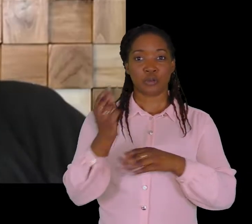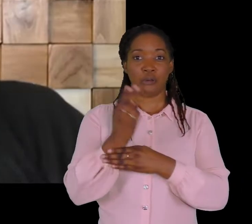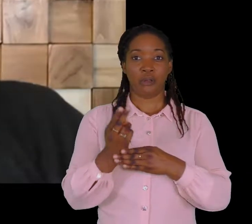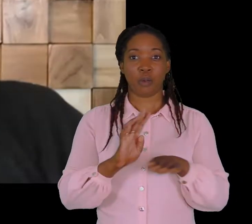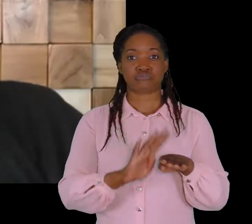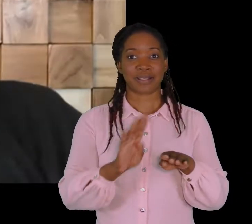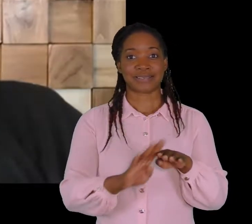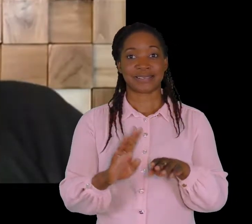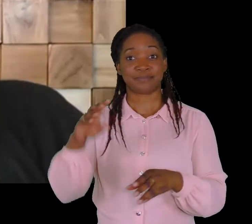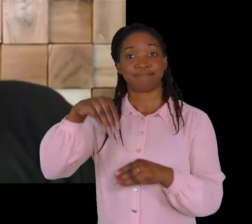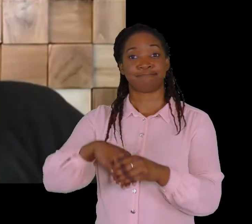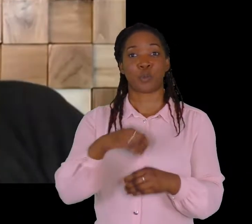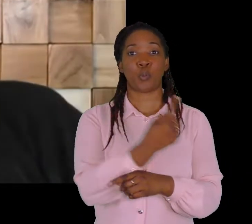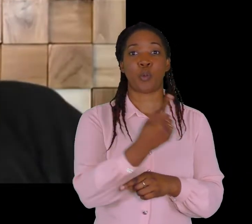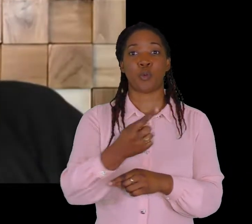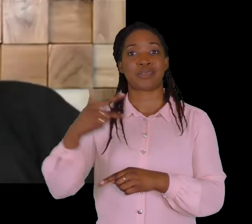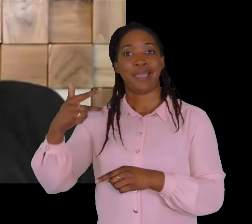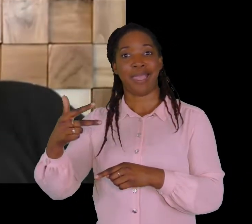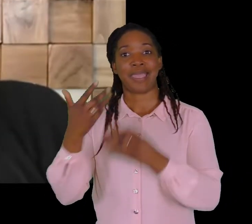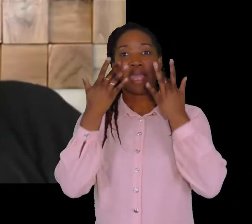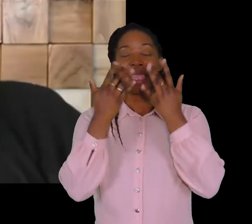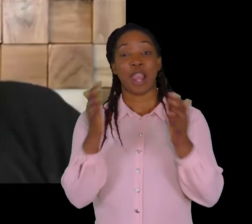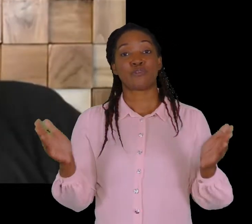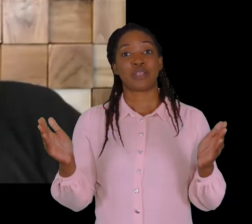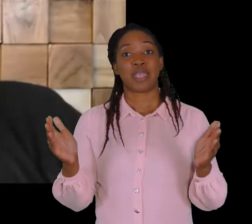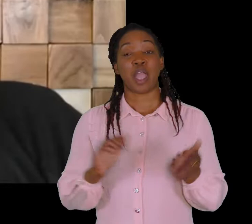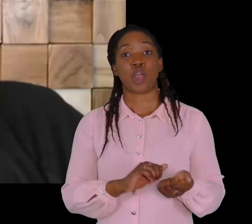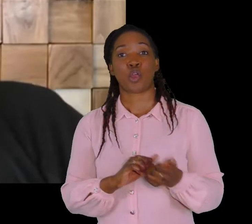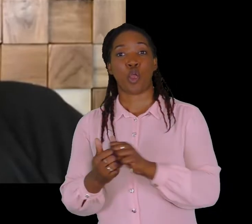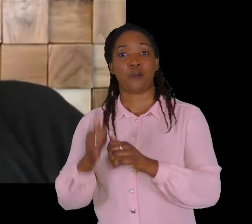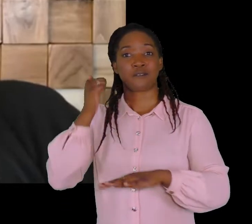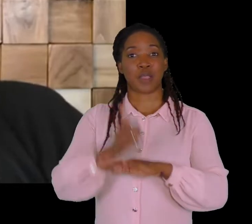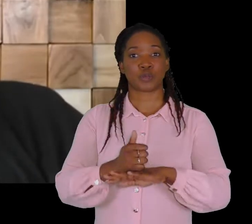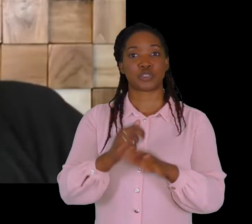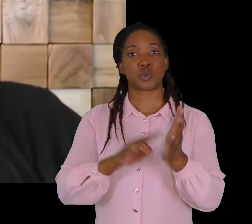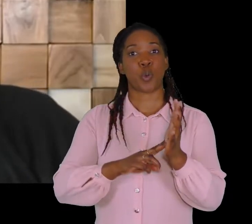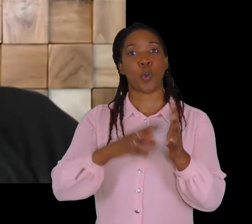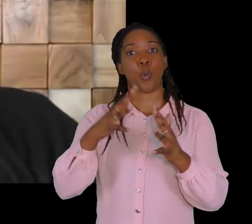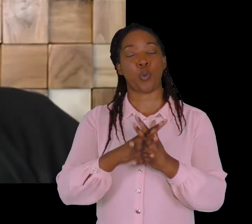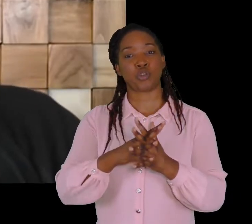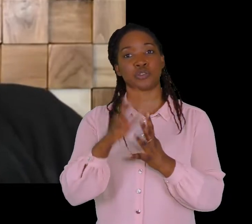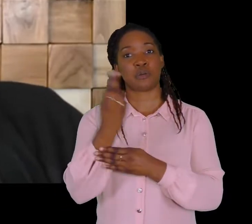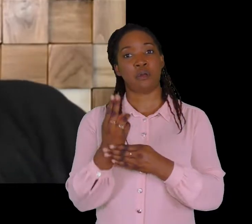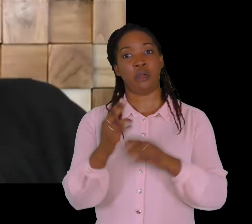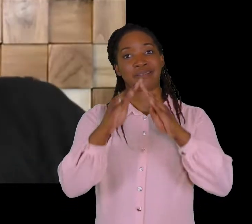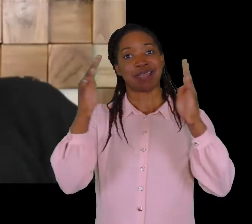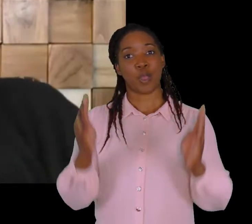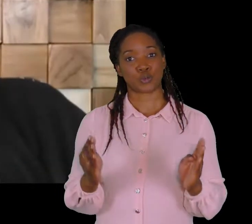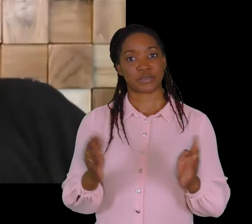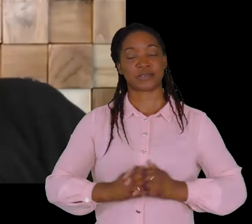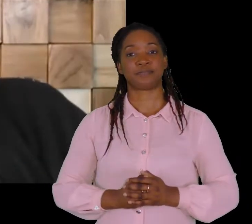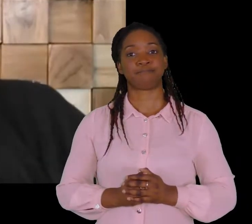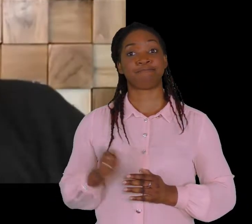in the UK. He joined the 198 Gallery as curator in 1992 and co-founded the Norwood Art House